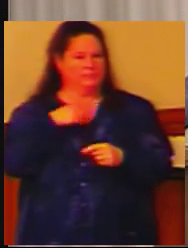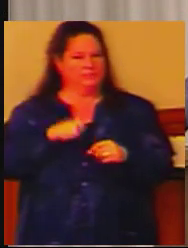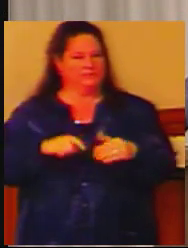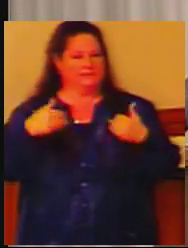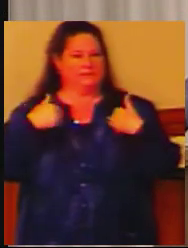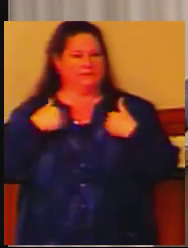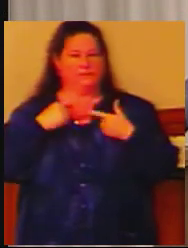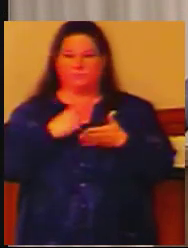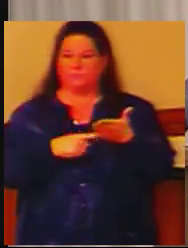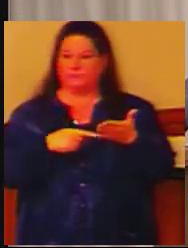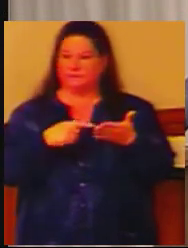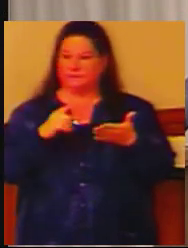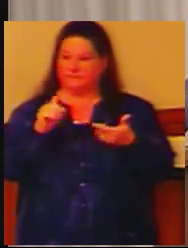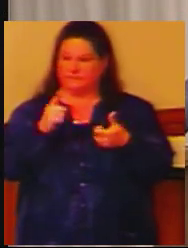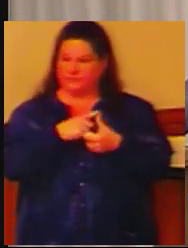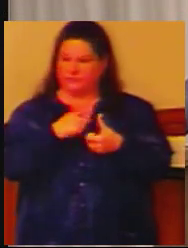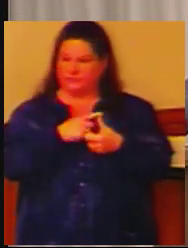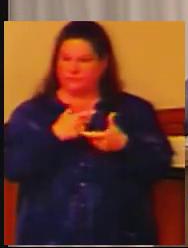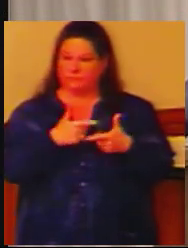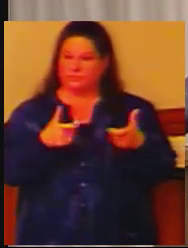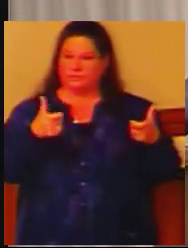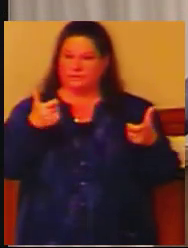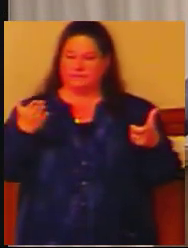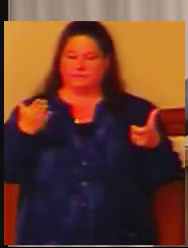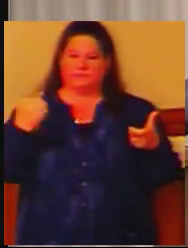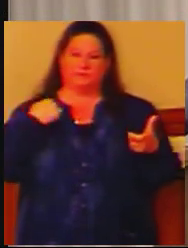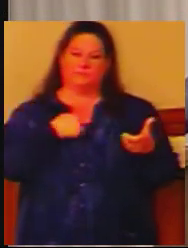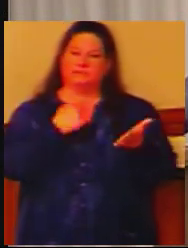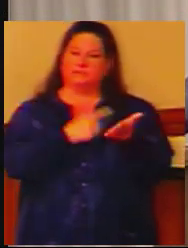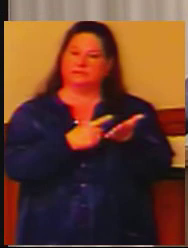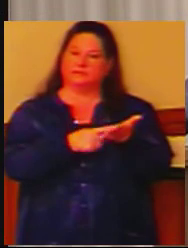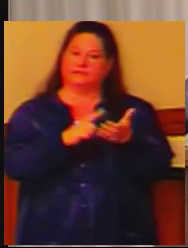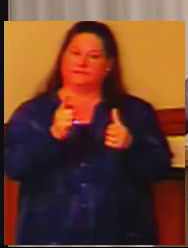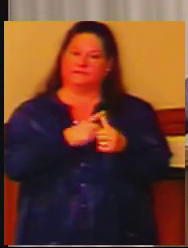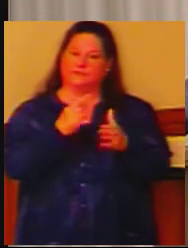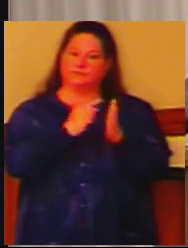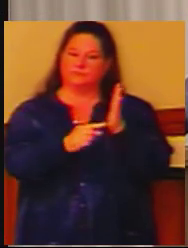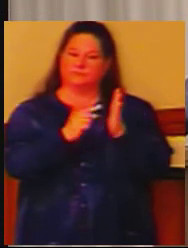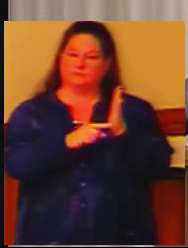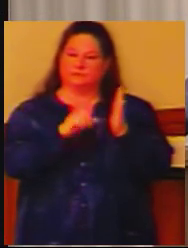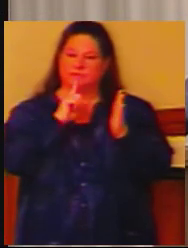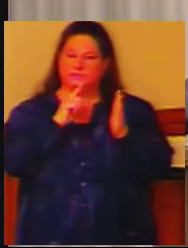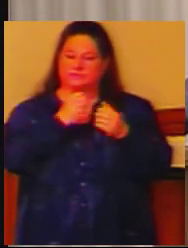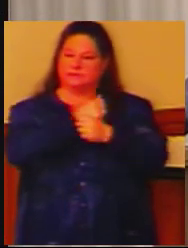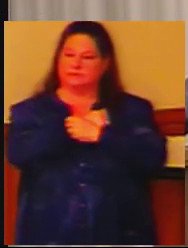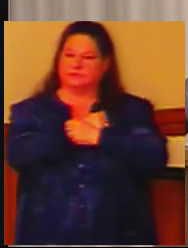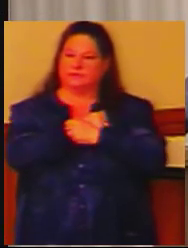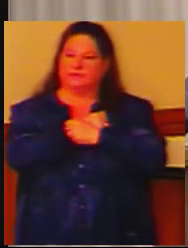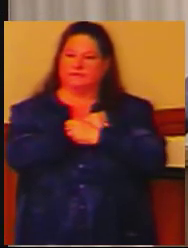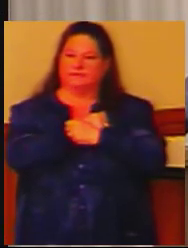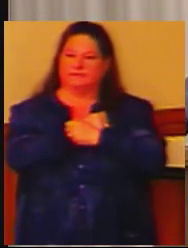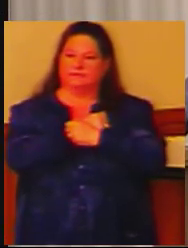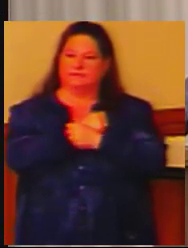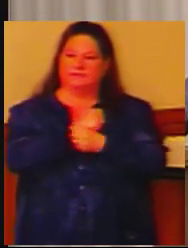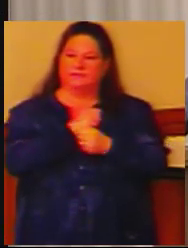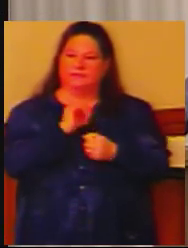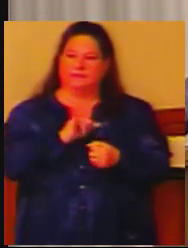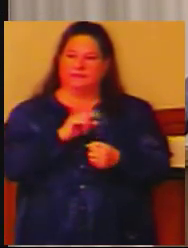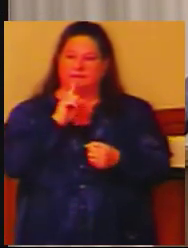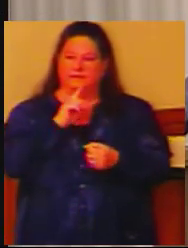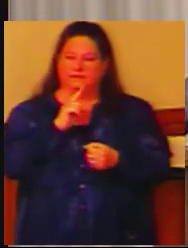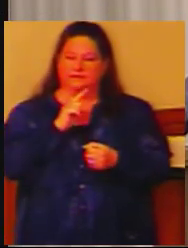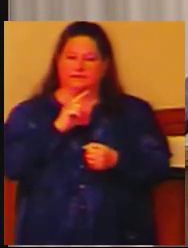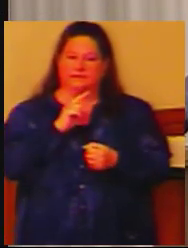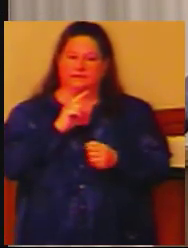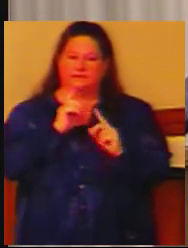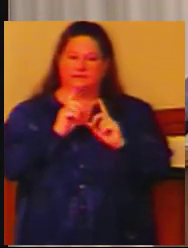the first thing? The greatest thing we talked about, very first passage, of course, is love. And that's also